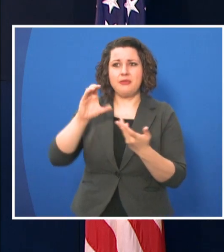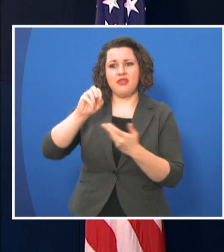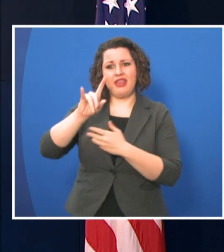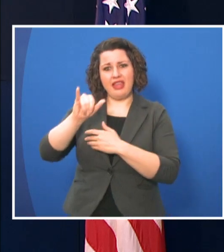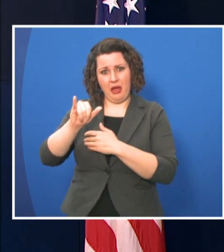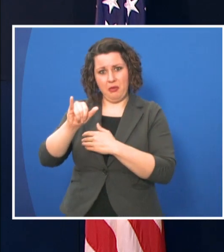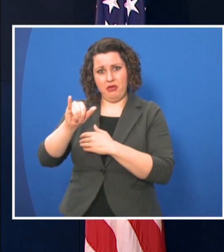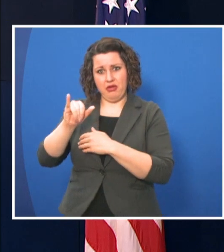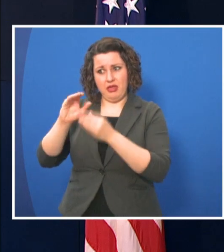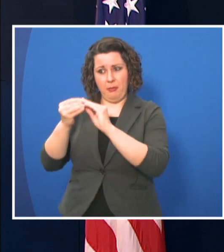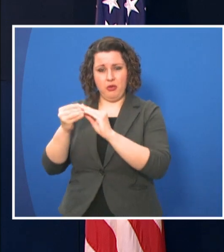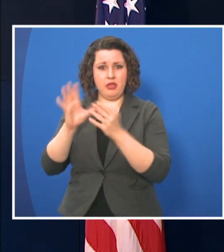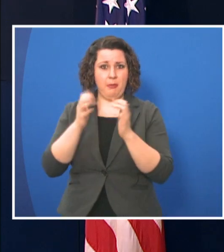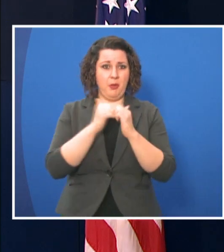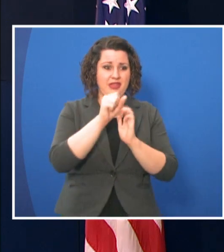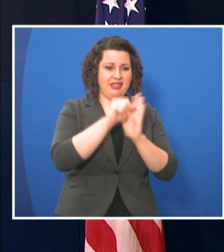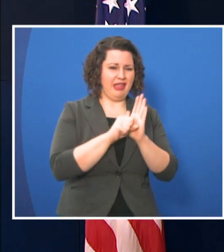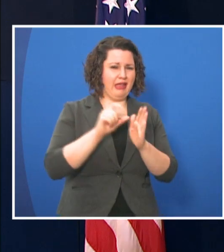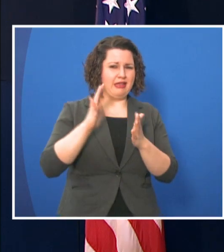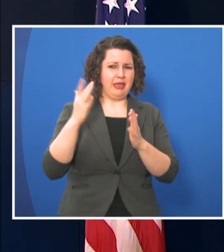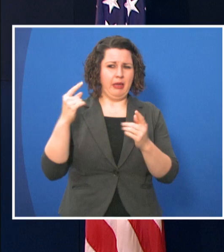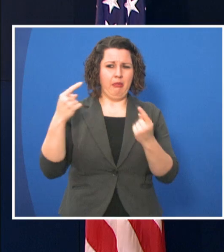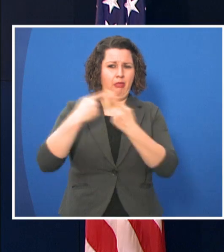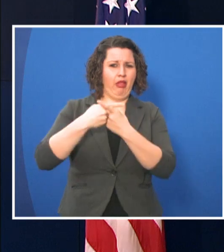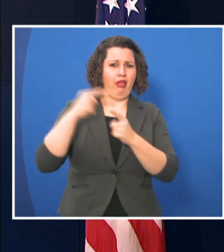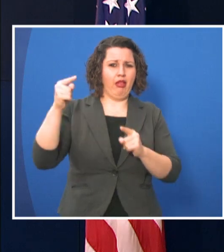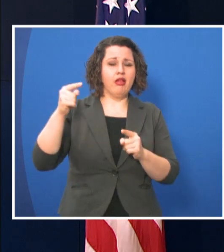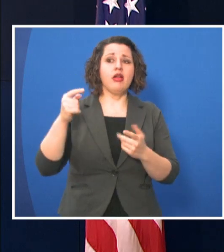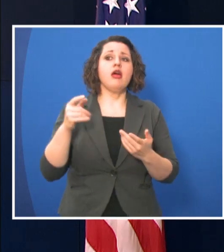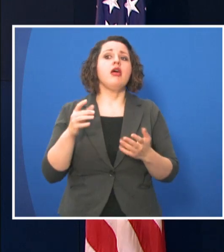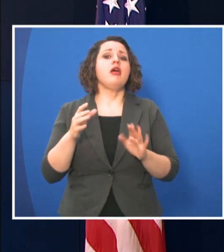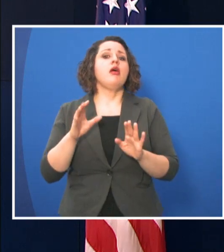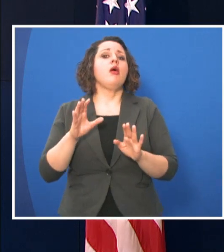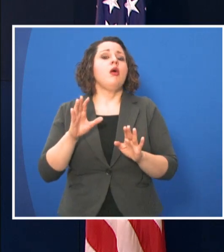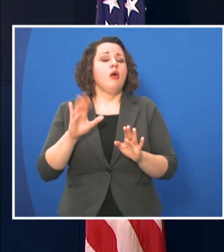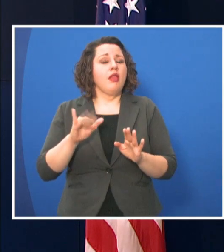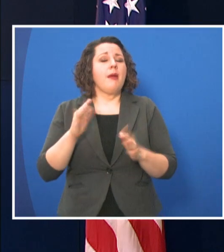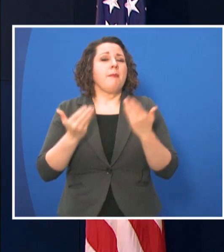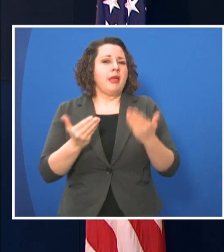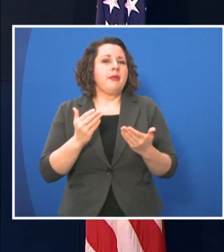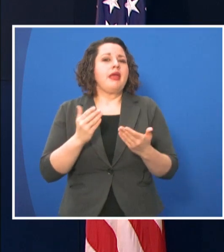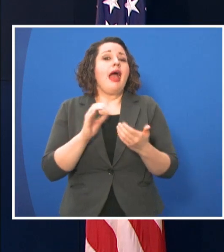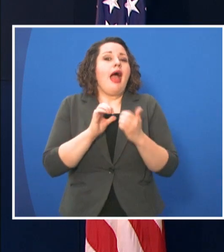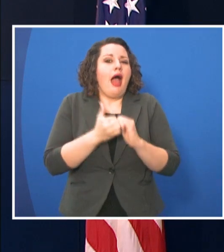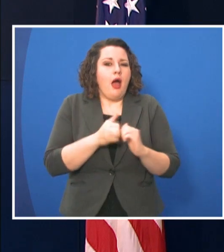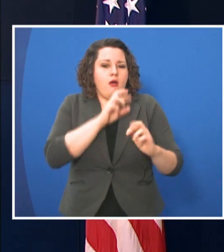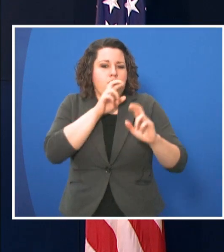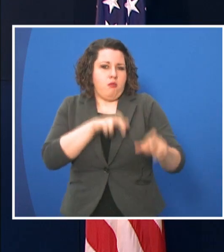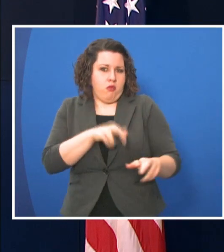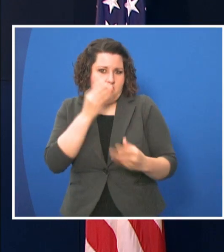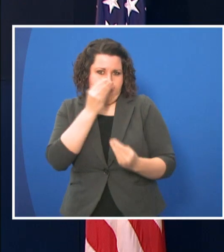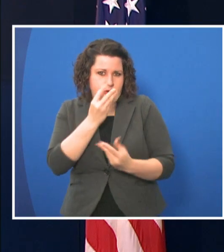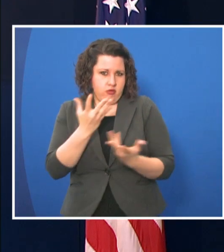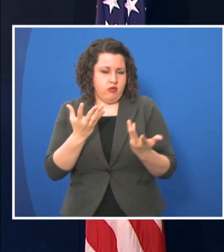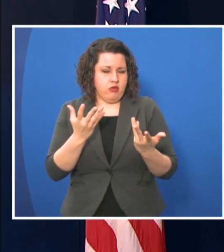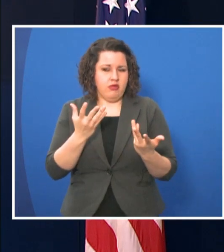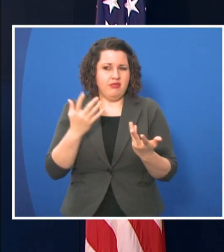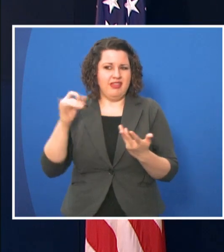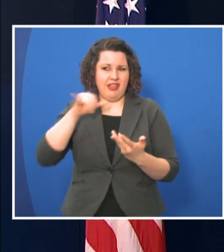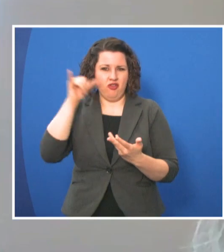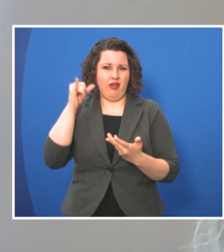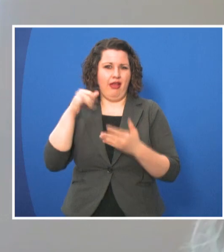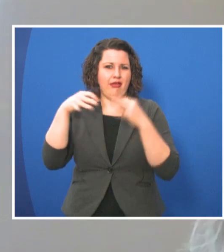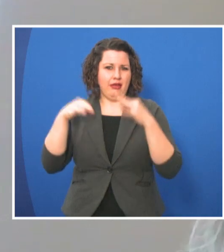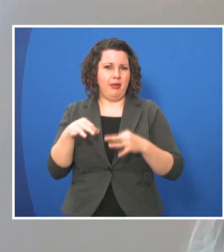numbers versus the state. Well, some of that may be in the way that we're reporting the data now. We talked about that yesterday. But Dr. Padotti, do you want to answer